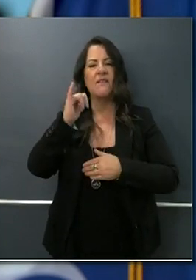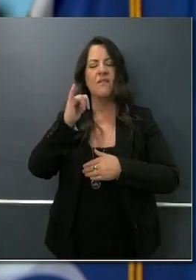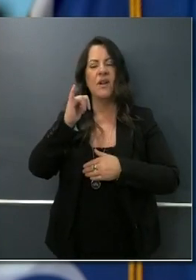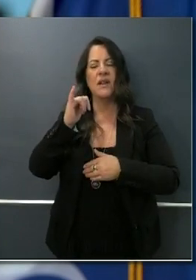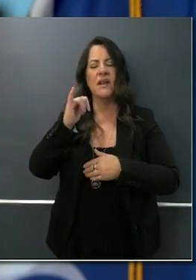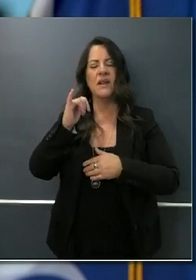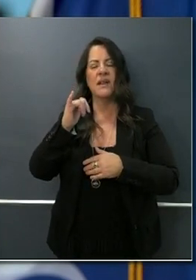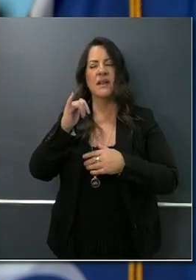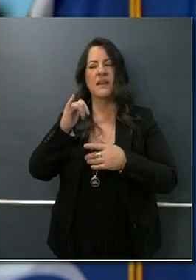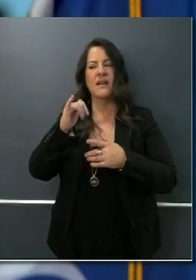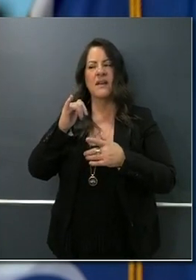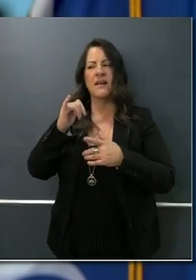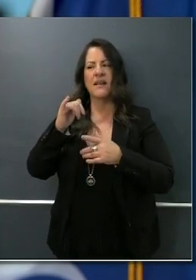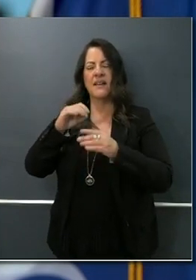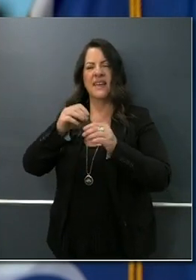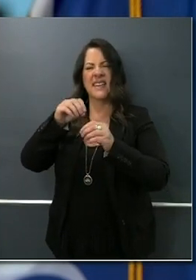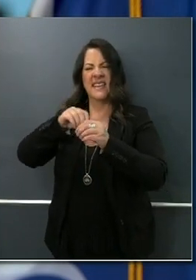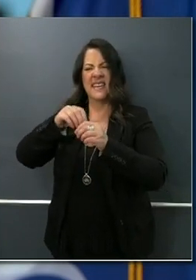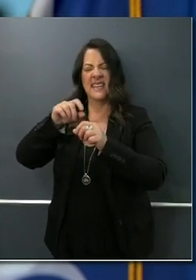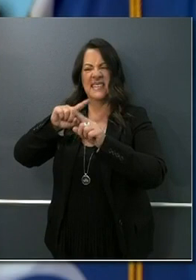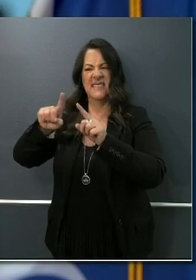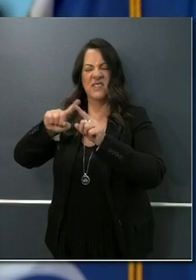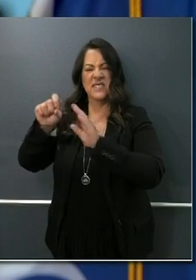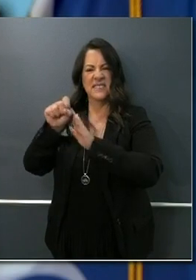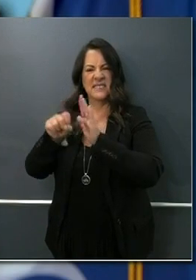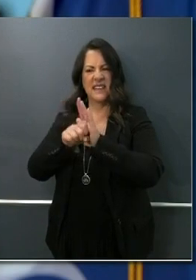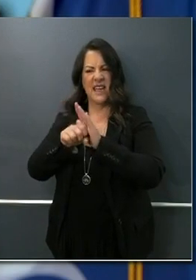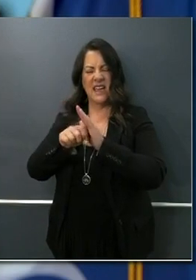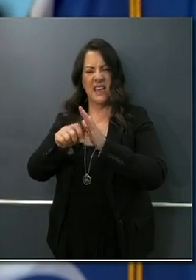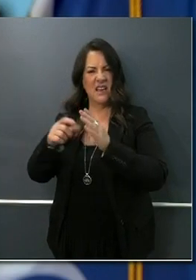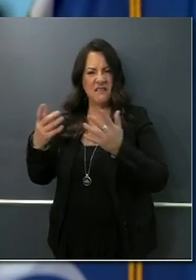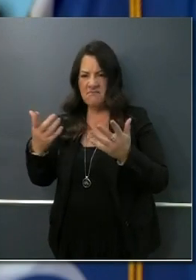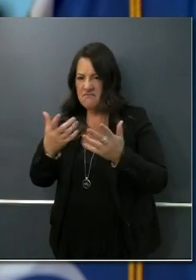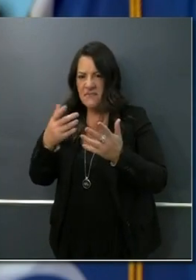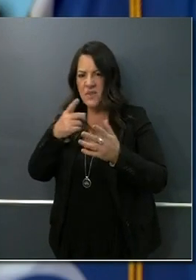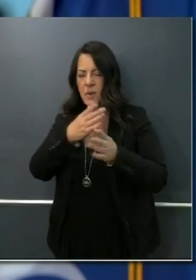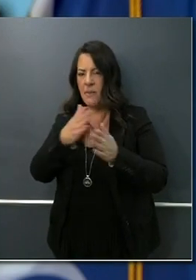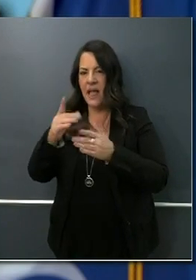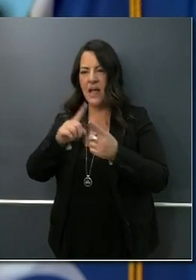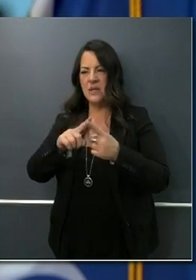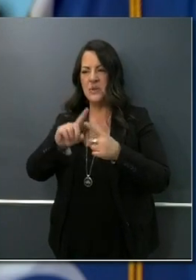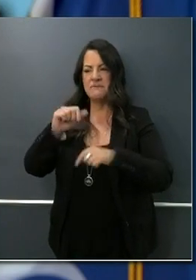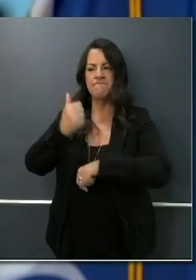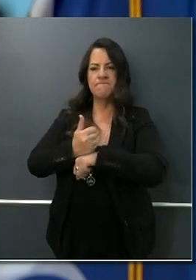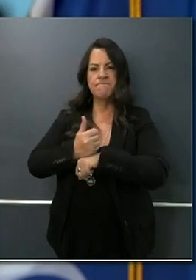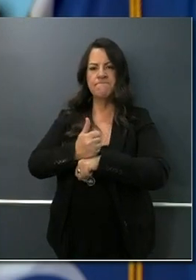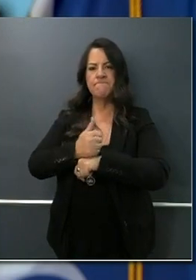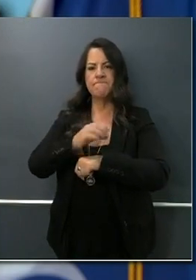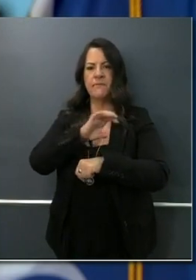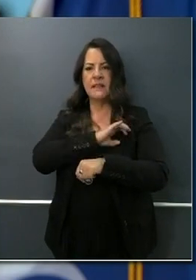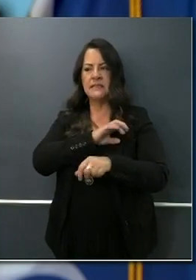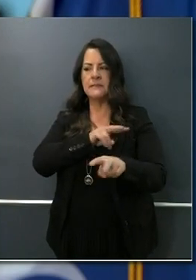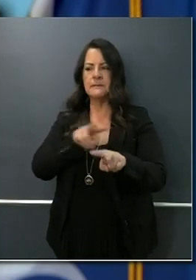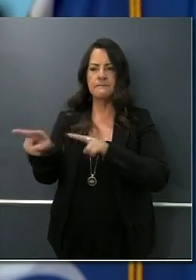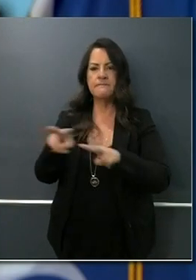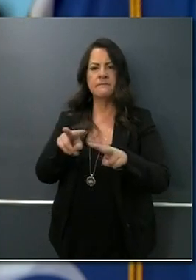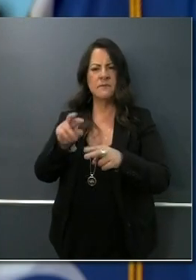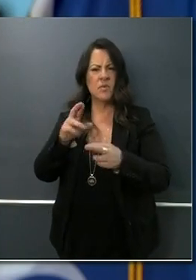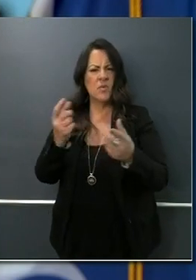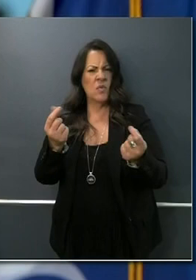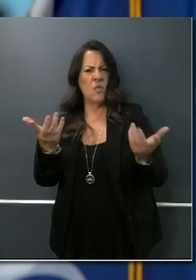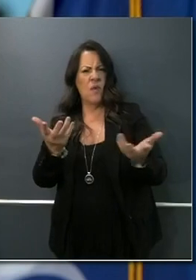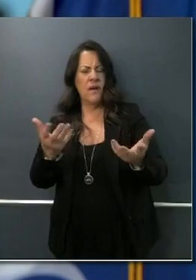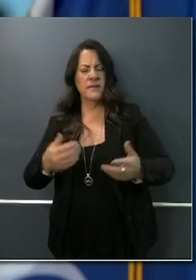are rolling back or keeping in place these orders? Yeah, I think, look, you scope a potential.